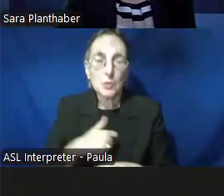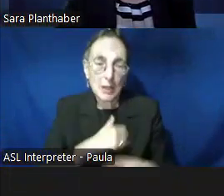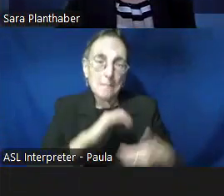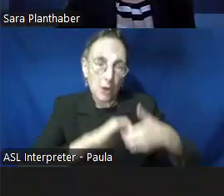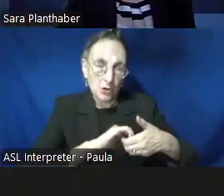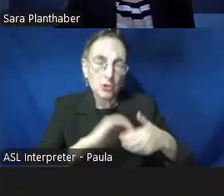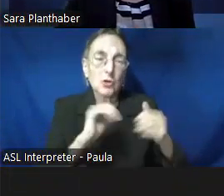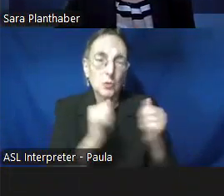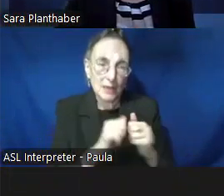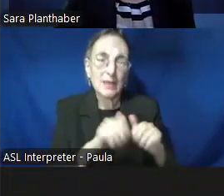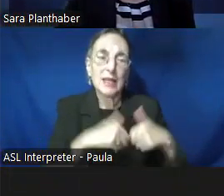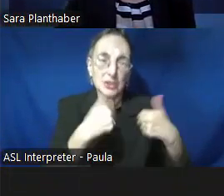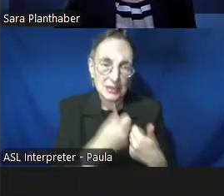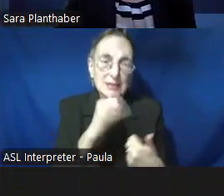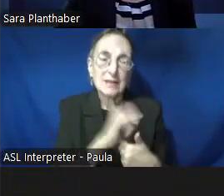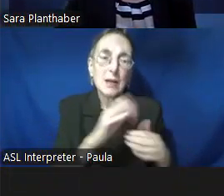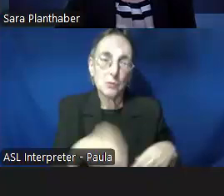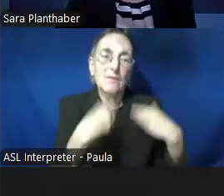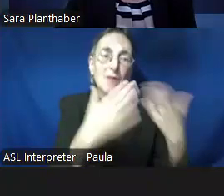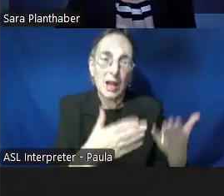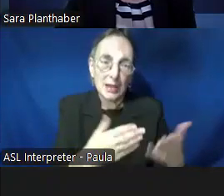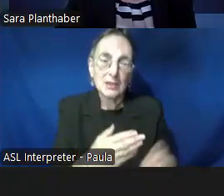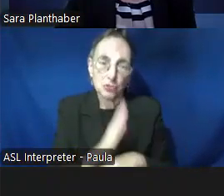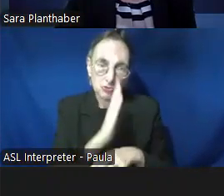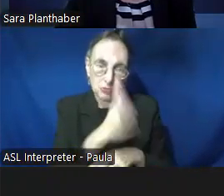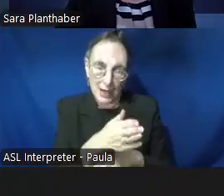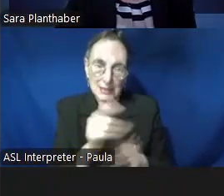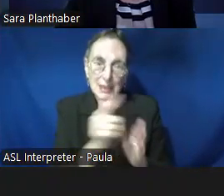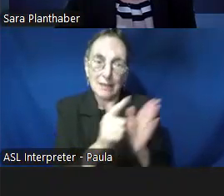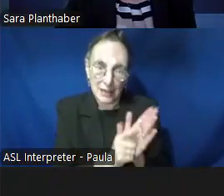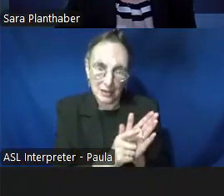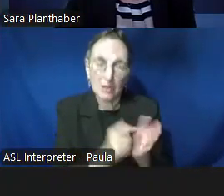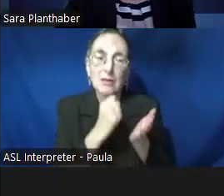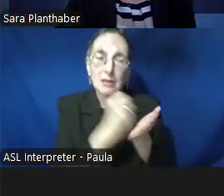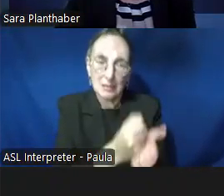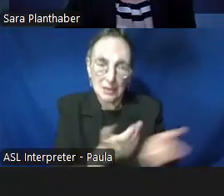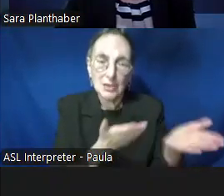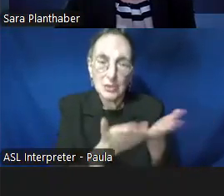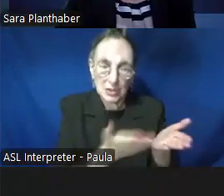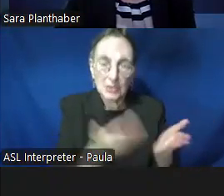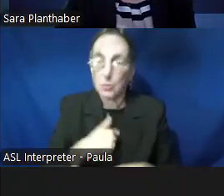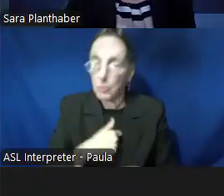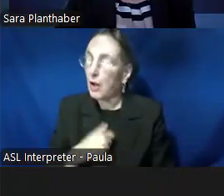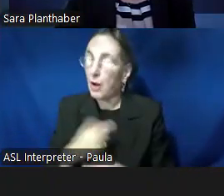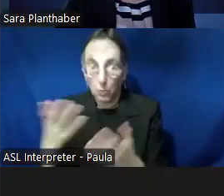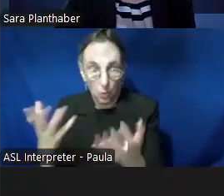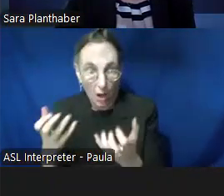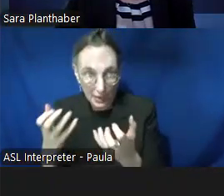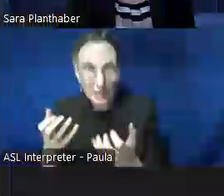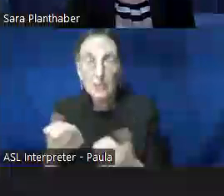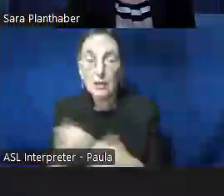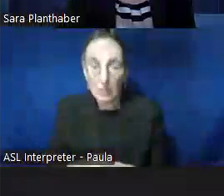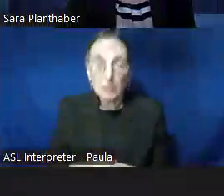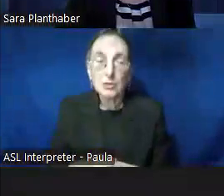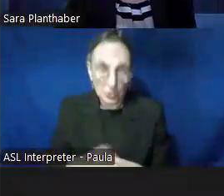direct legal assistance services, we are looking to partner with agencies that provide direct legal assistance services but are not